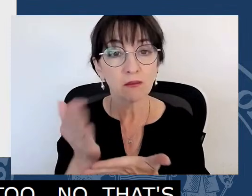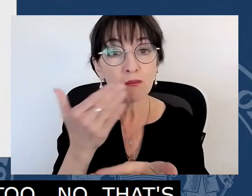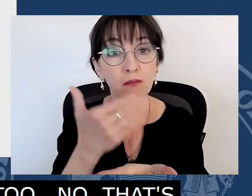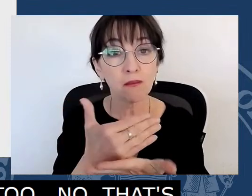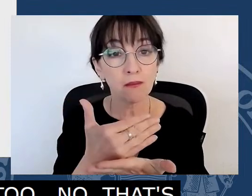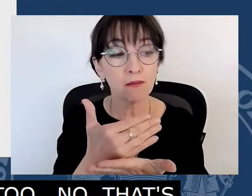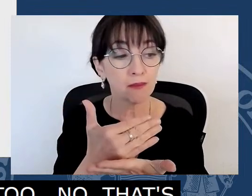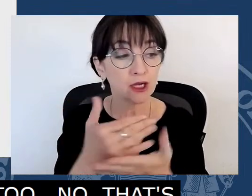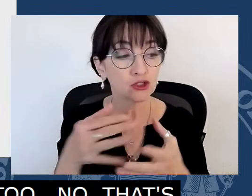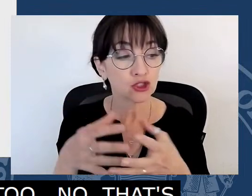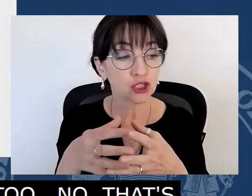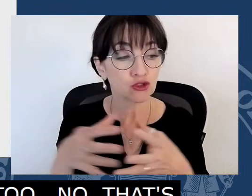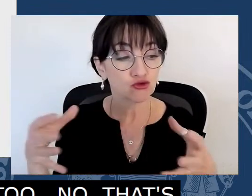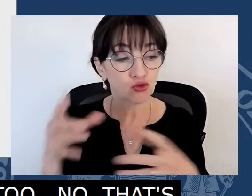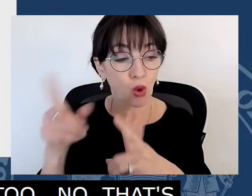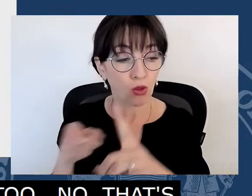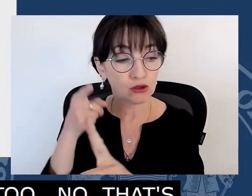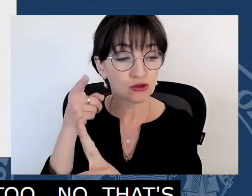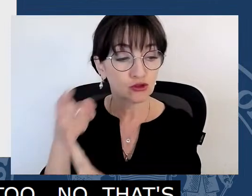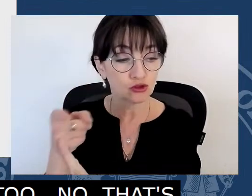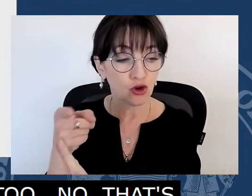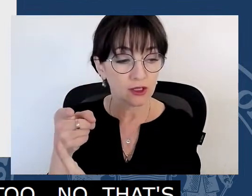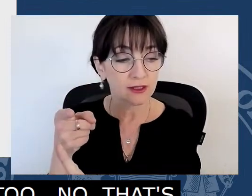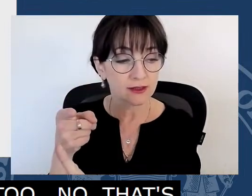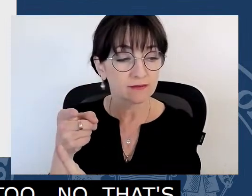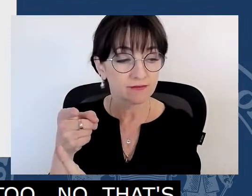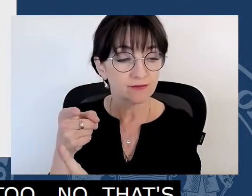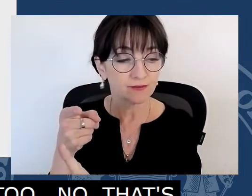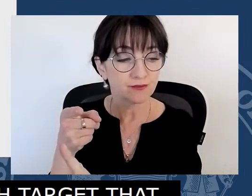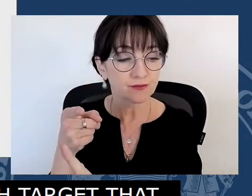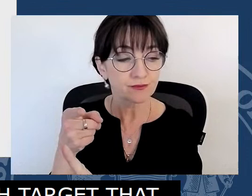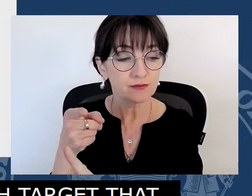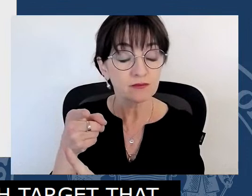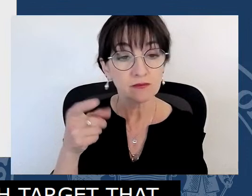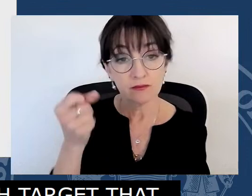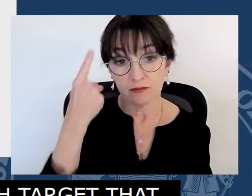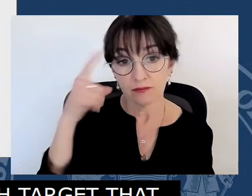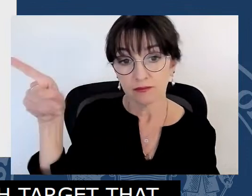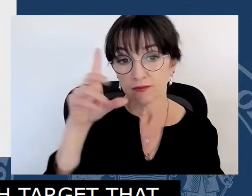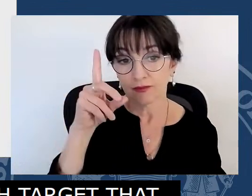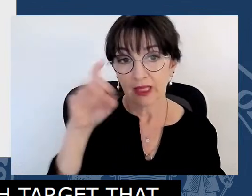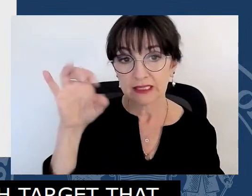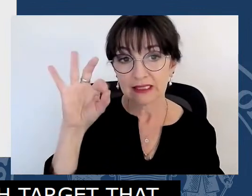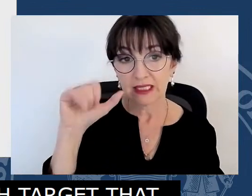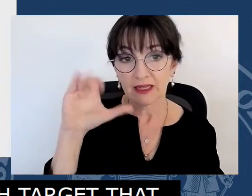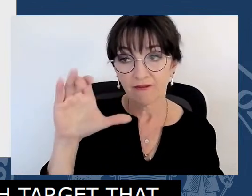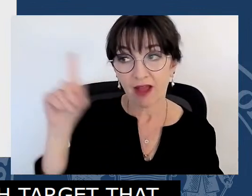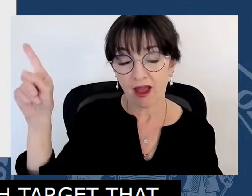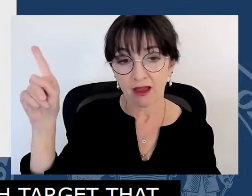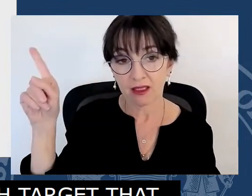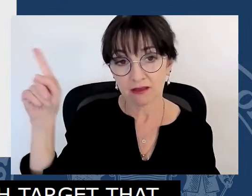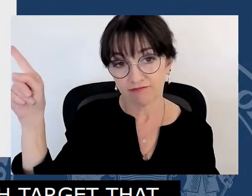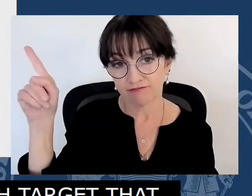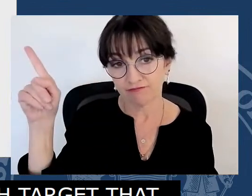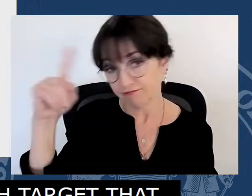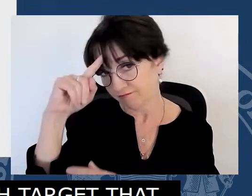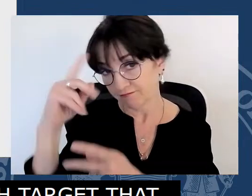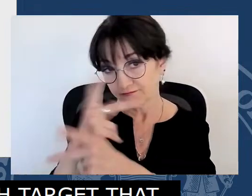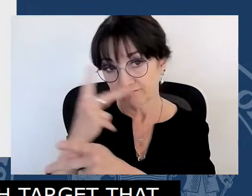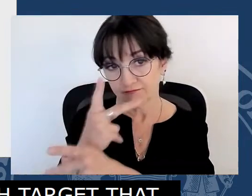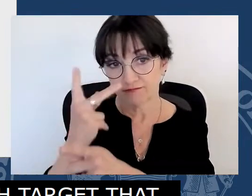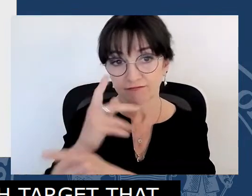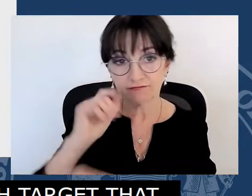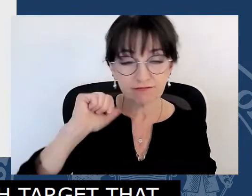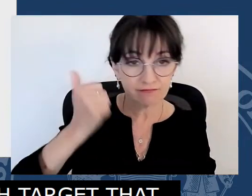that's based on an estimate, a formula that DFAC develops. These are nonpartisan, these